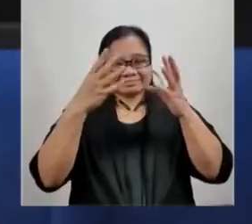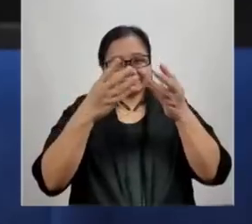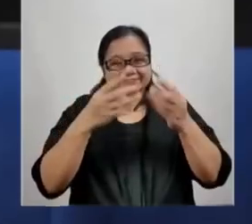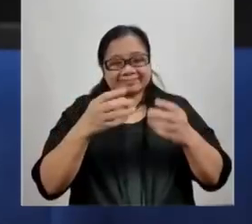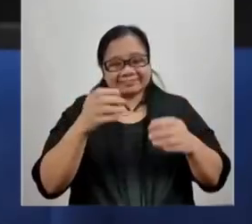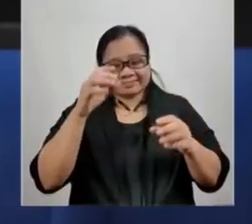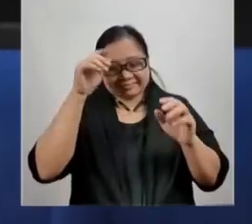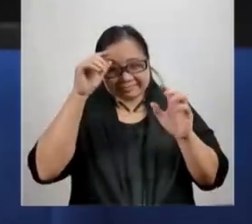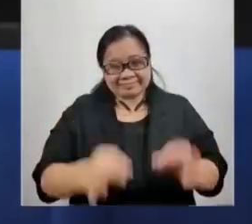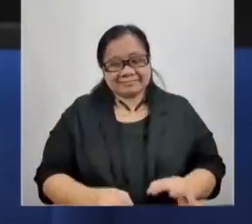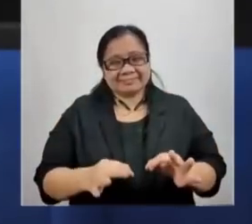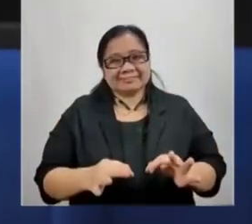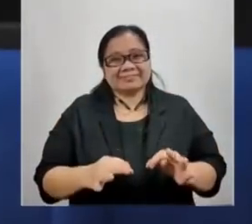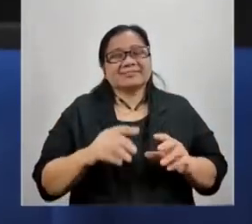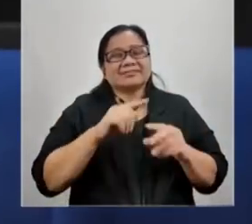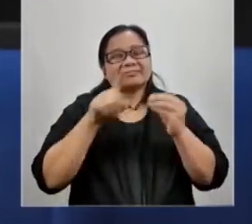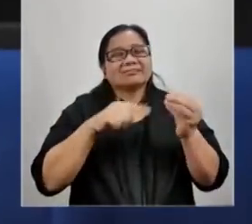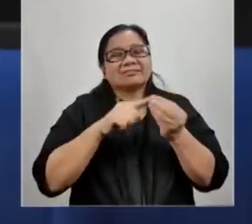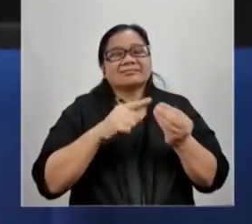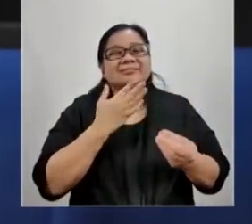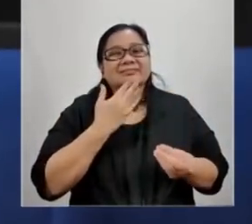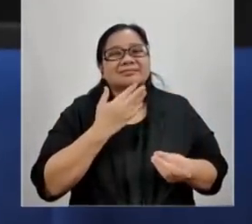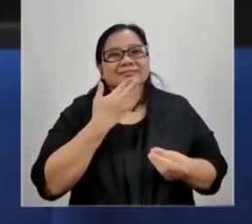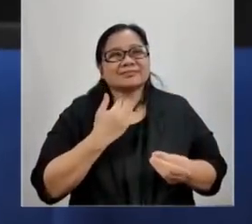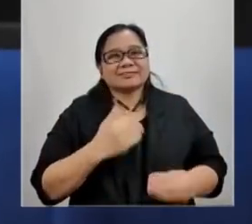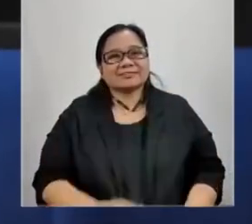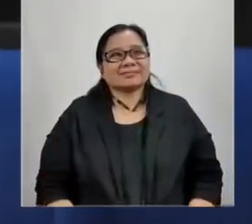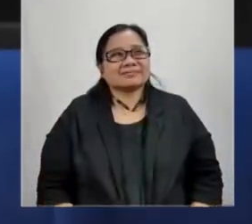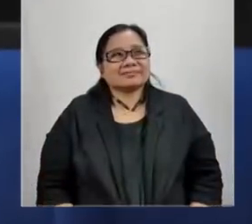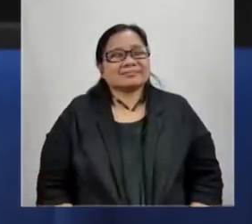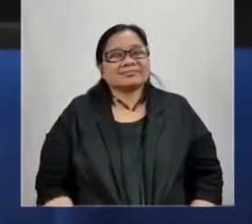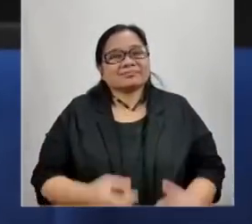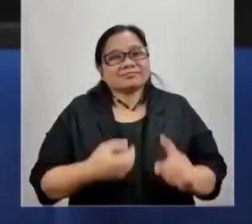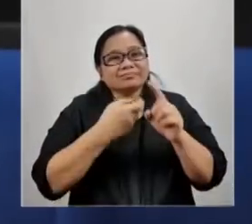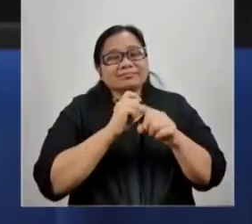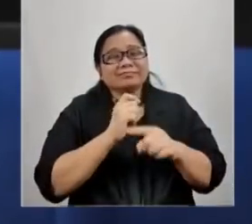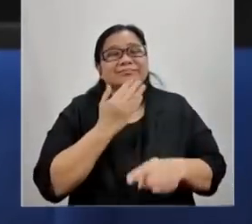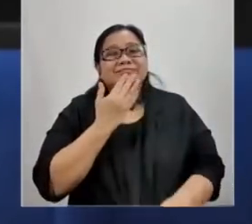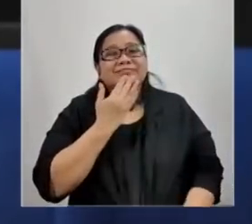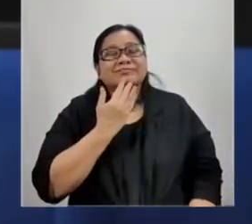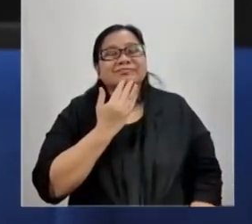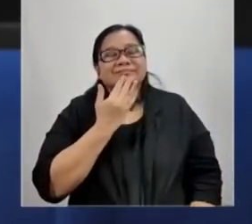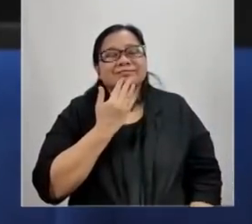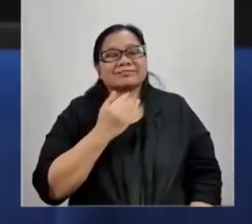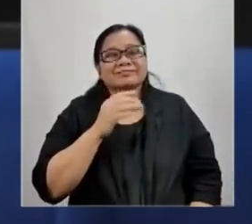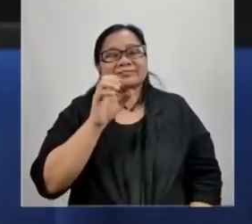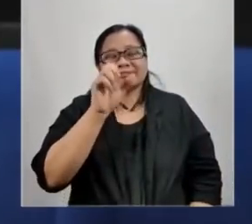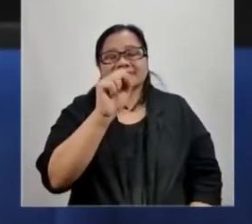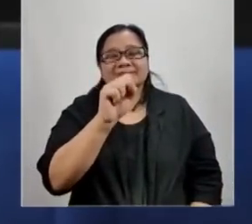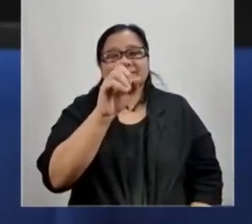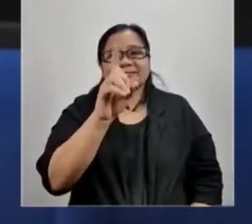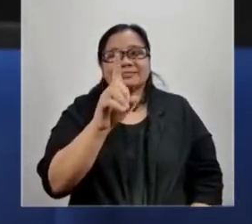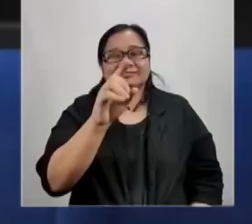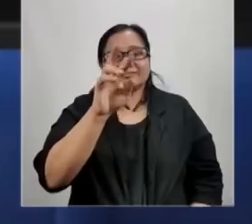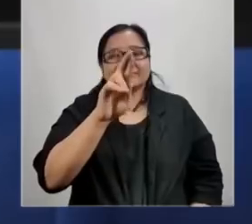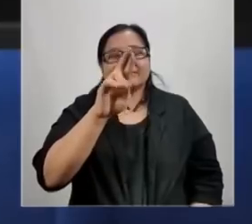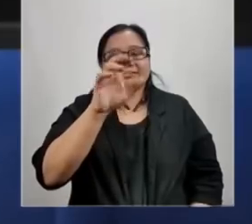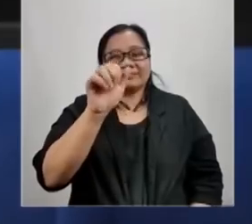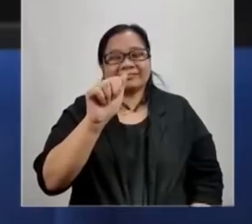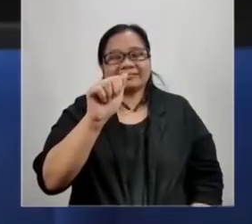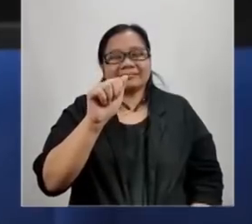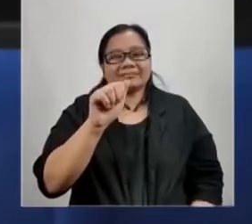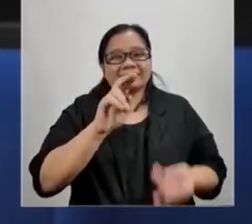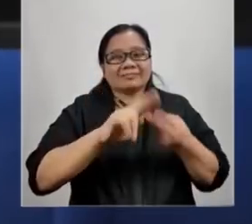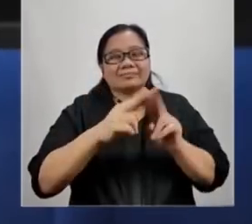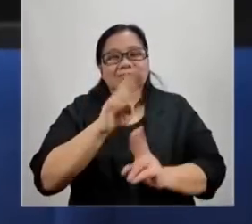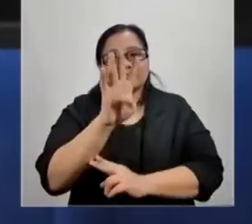Regulatory Administration, purportedly coming from the Sugar Regulatory Board, Resolution Number 4, authorized the